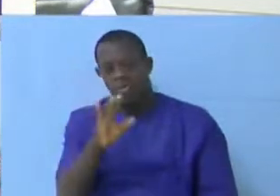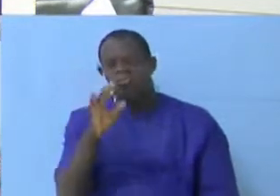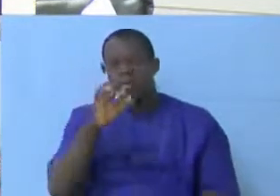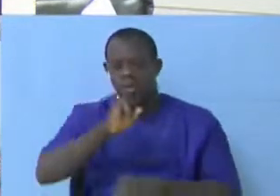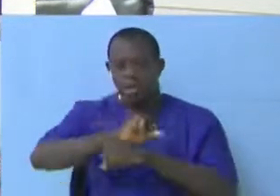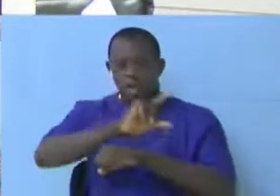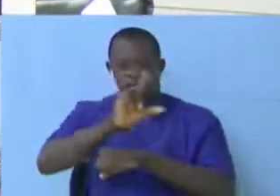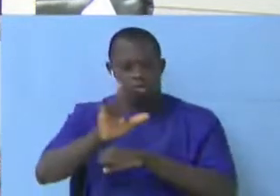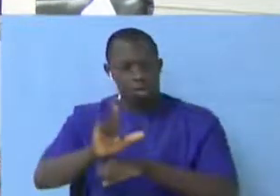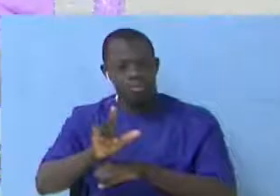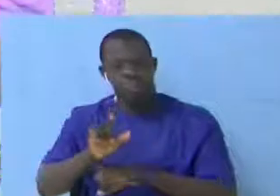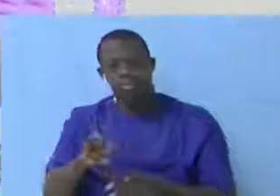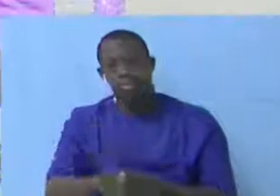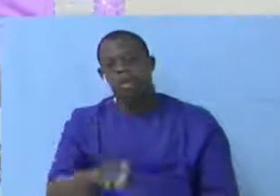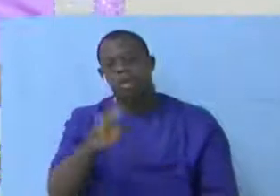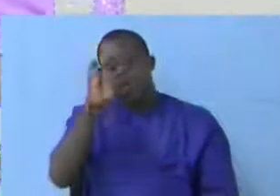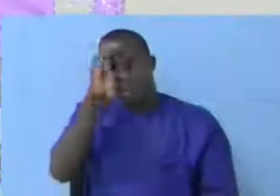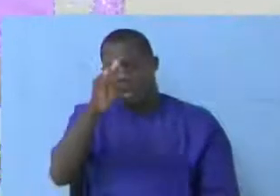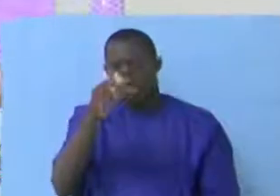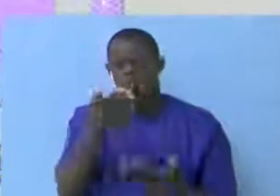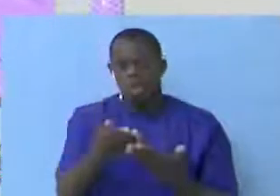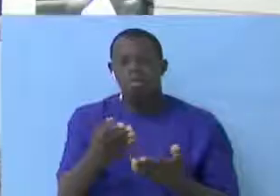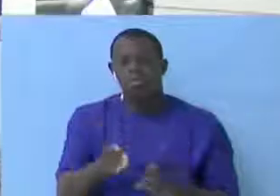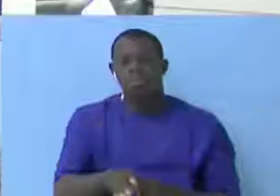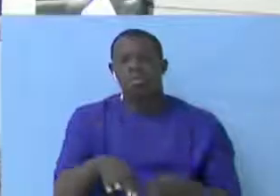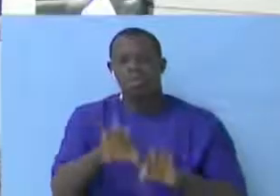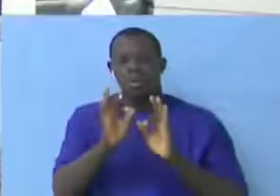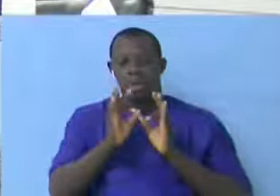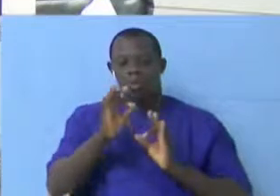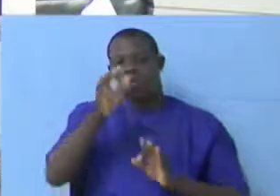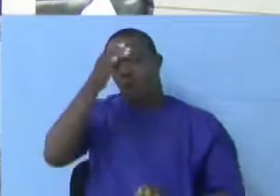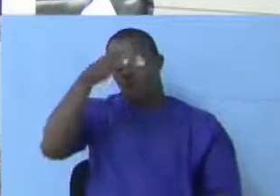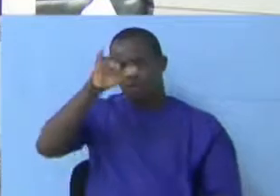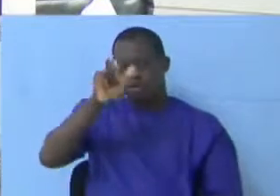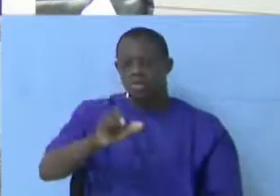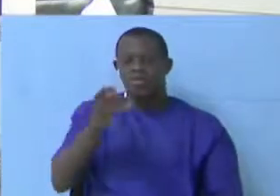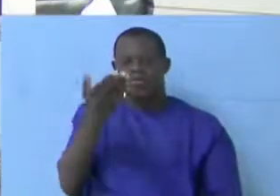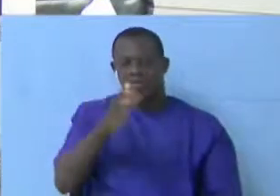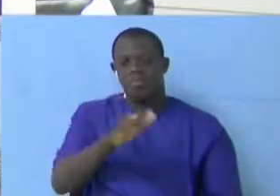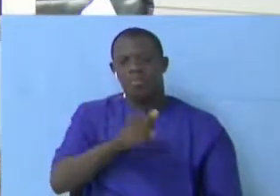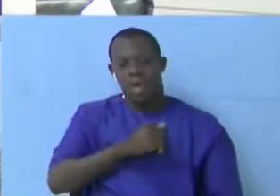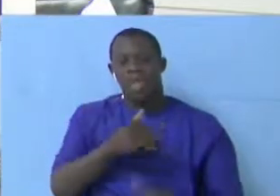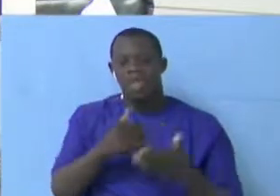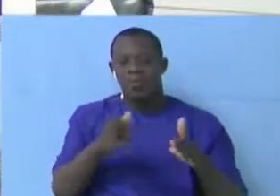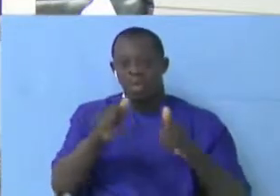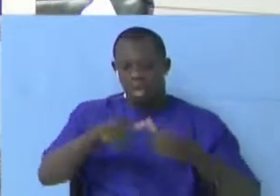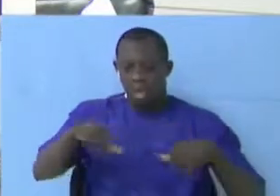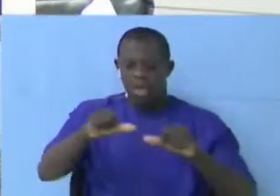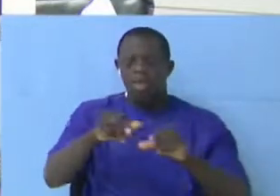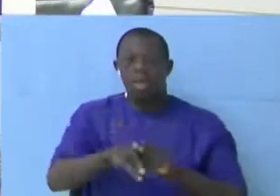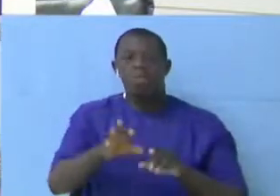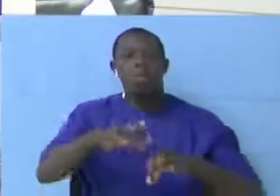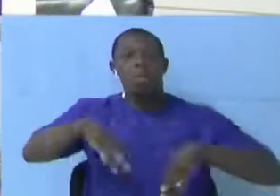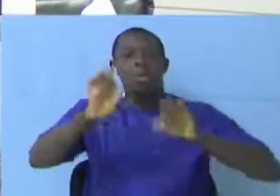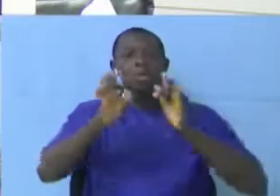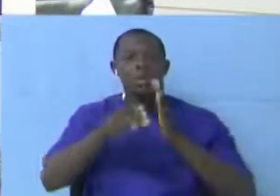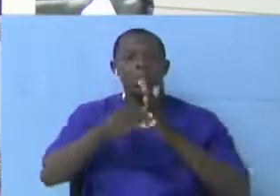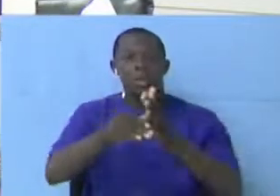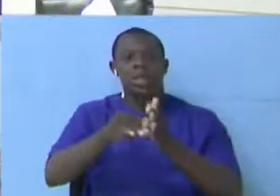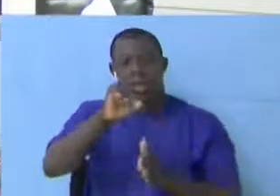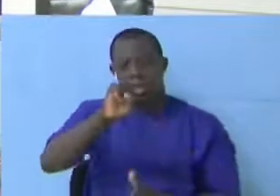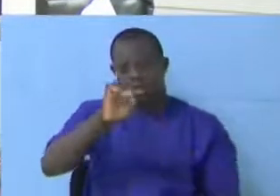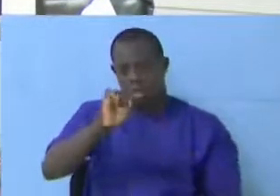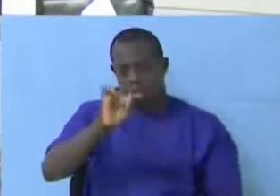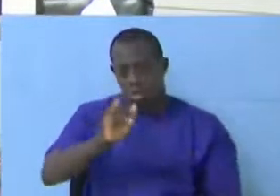Okay, thank you. Thank you. I'll take commissioners on my left, and Imam C, you have the floor, please. Imam C, la